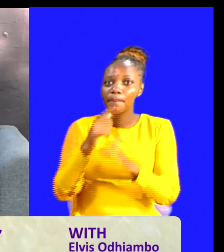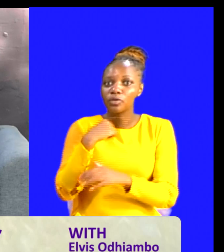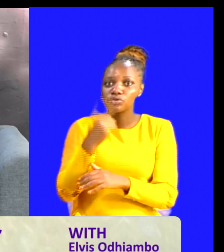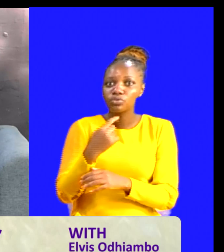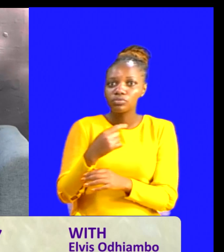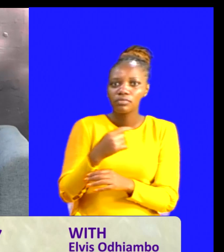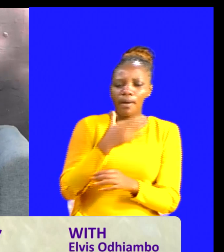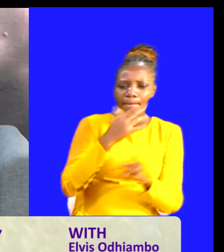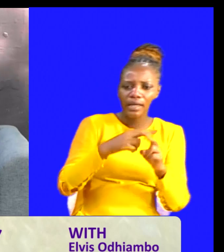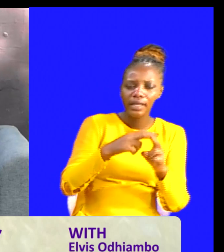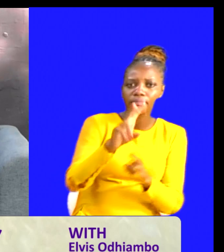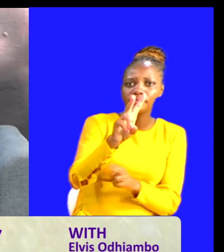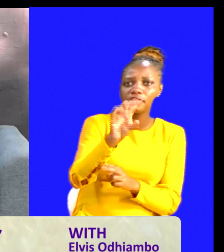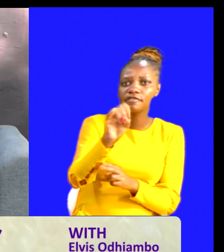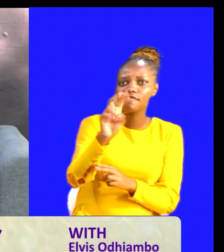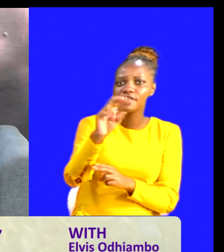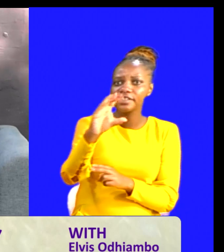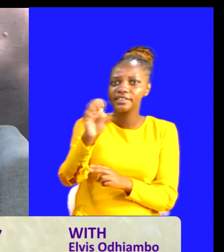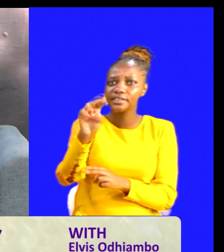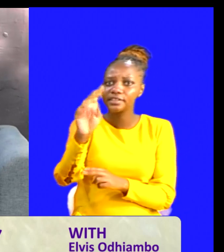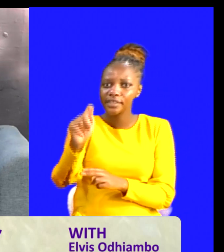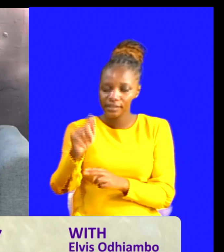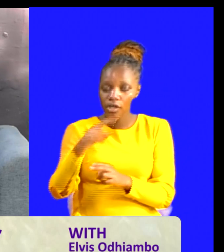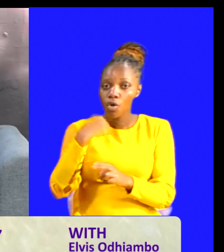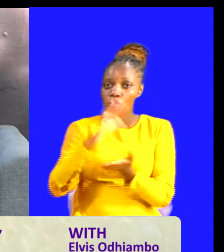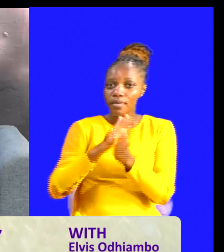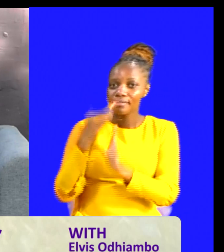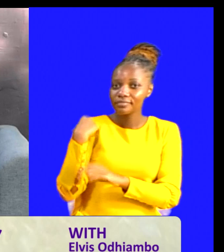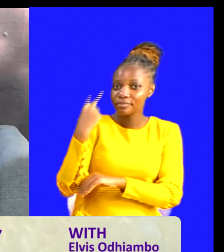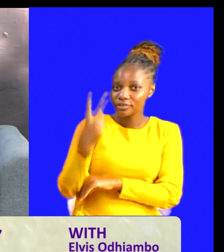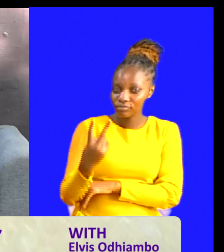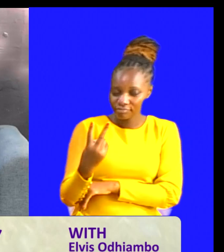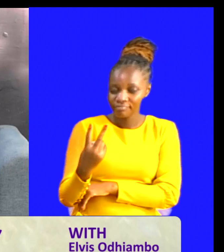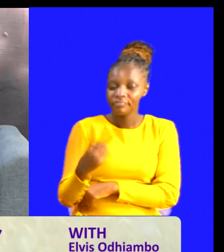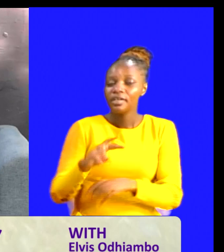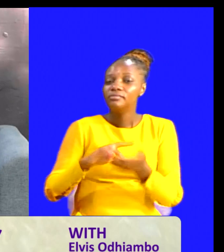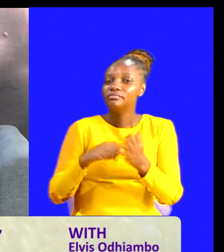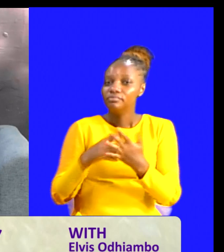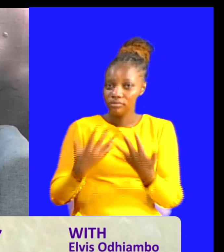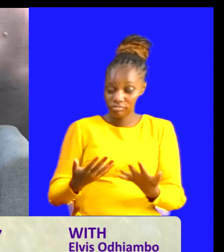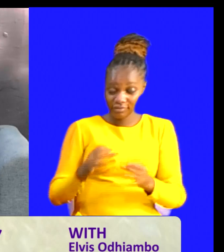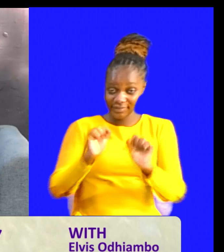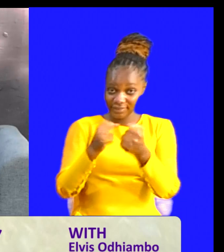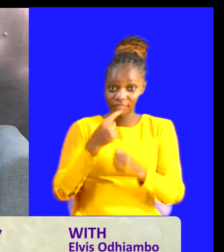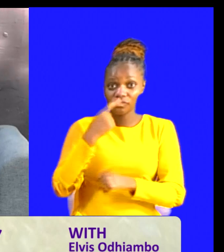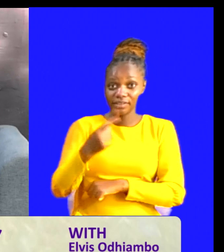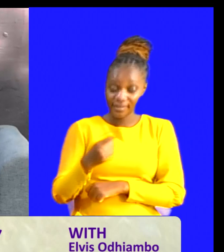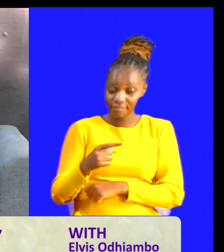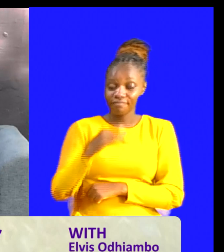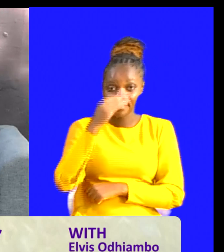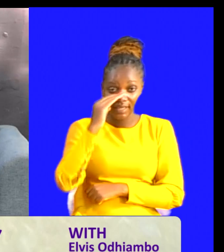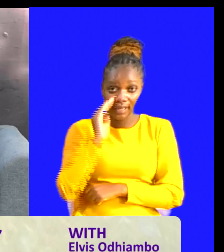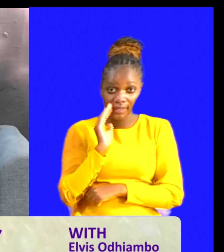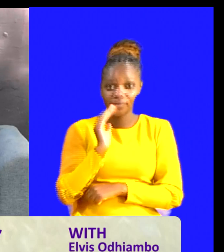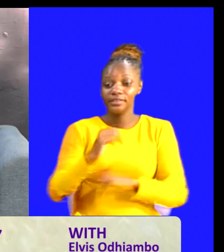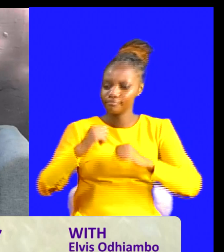Vincent Kipkemboi, who came second, also in his debut, the Berlin Marathon. So it's safe to say that Eliud is very